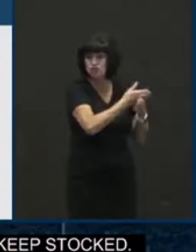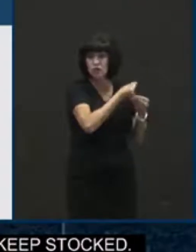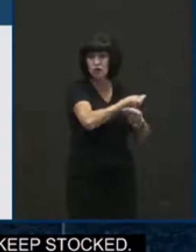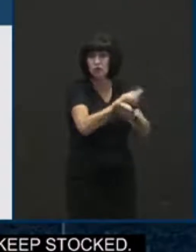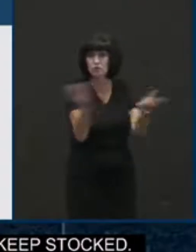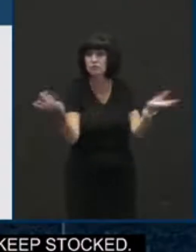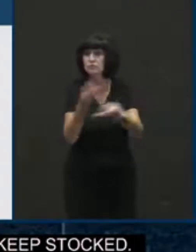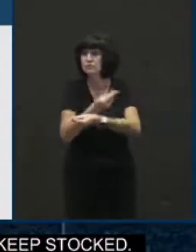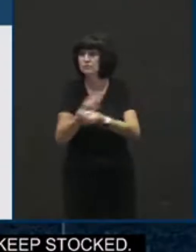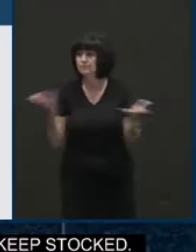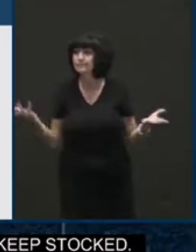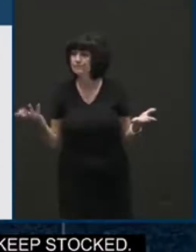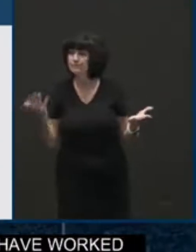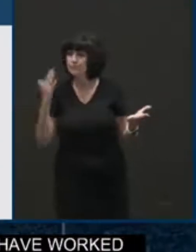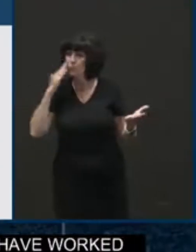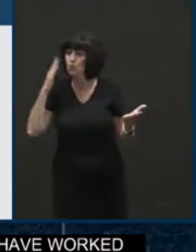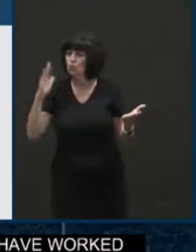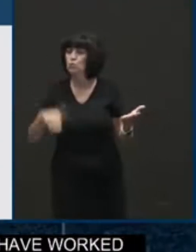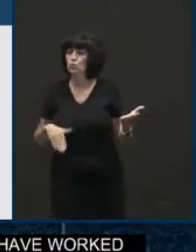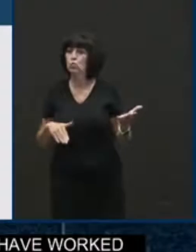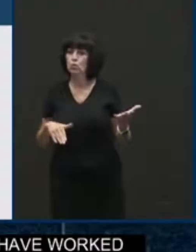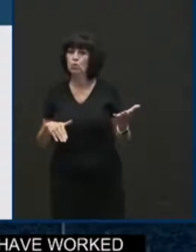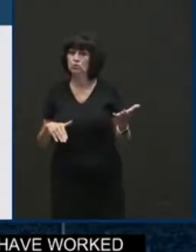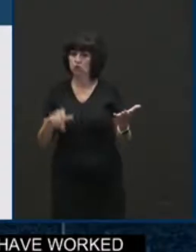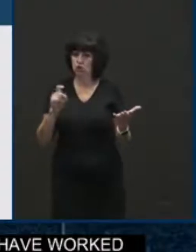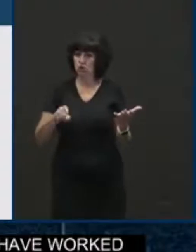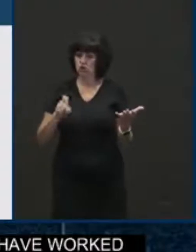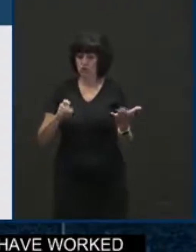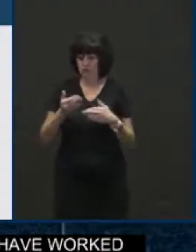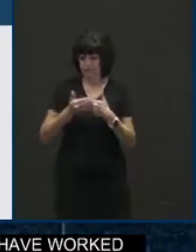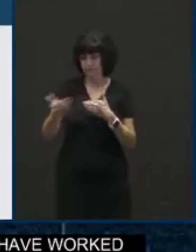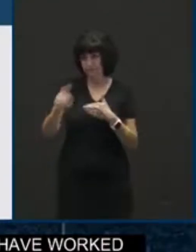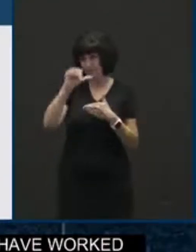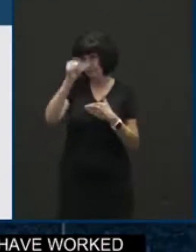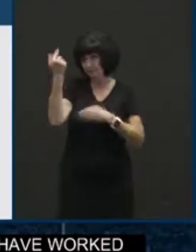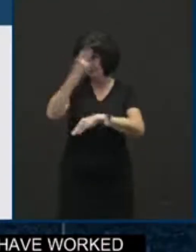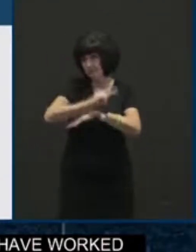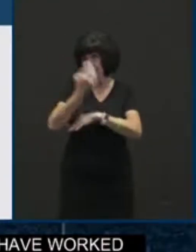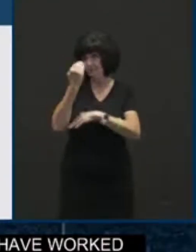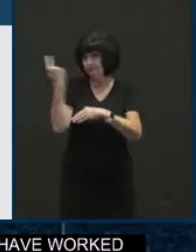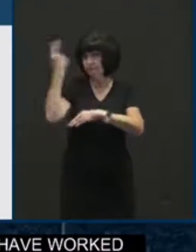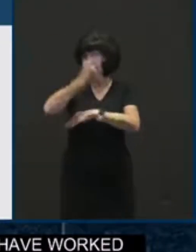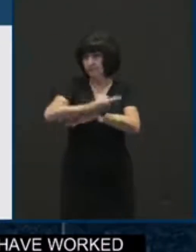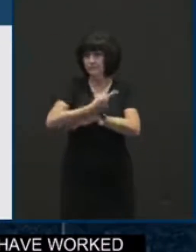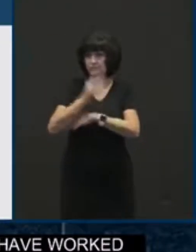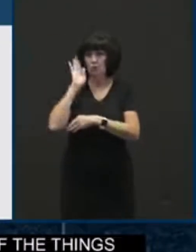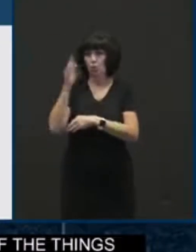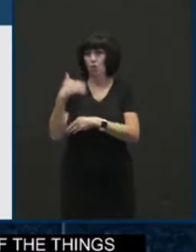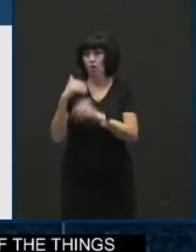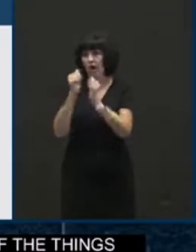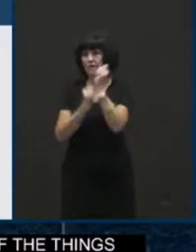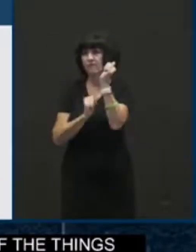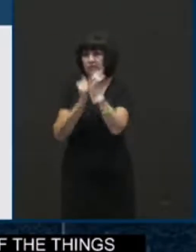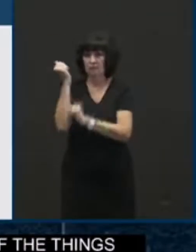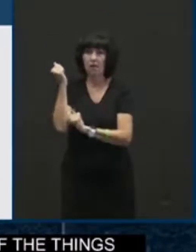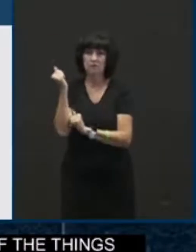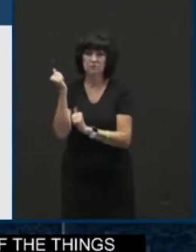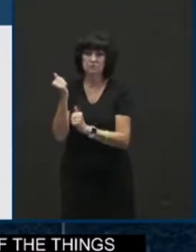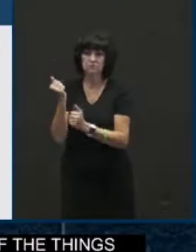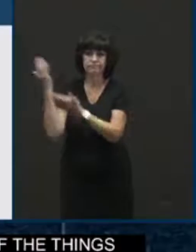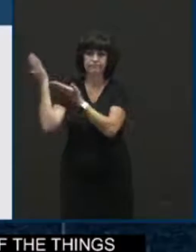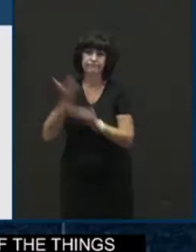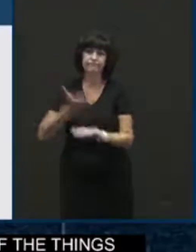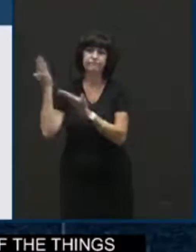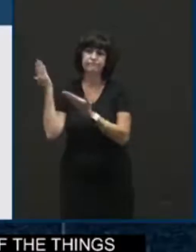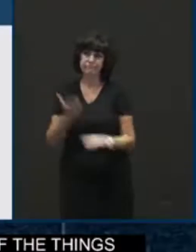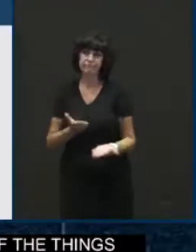we also know we should have some glove orders received in the next 10 to 14 days. So strong work by them to make sure they stay on top of it. The